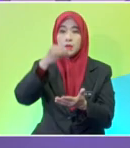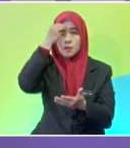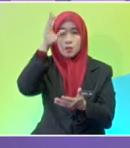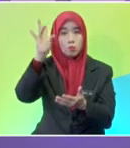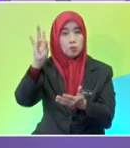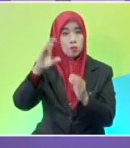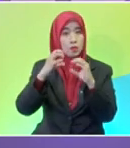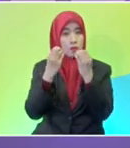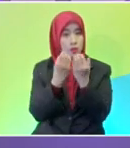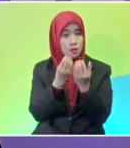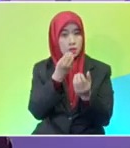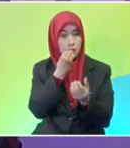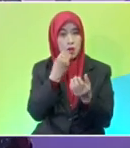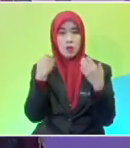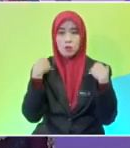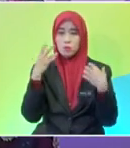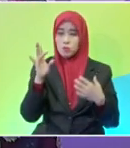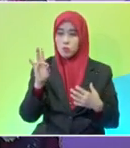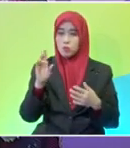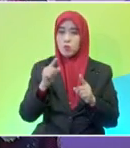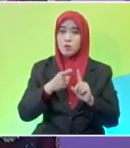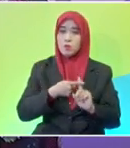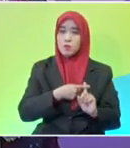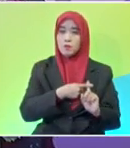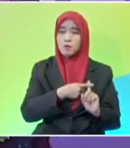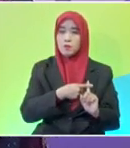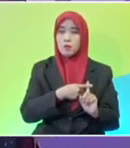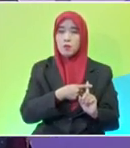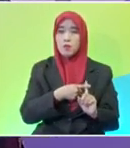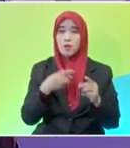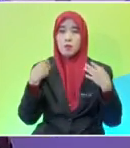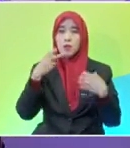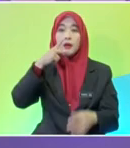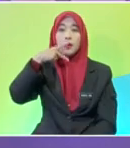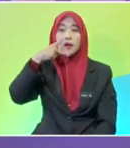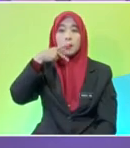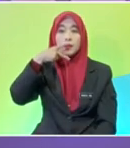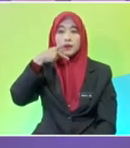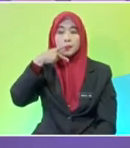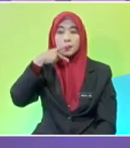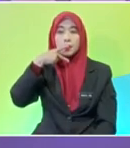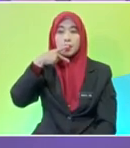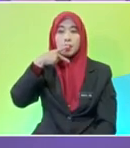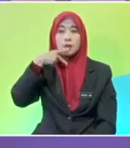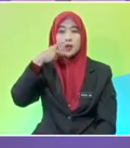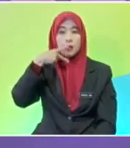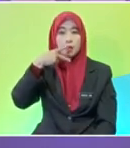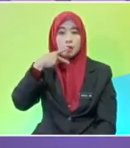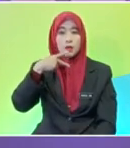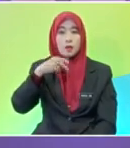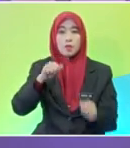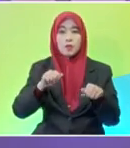food. Okay, there are 7. First one, we can see carbohydrate. Okay, carbohydrate we can find